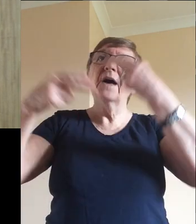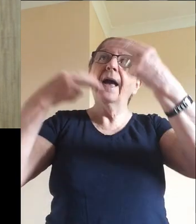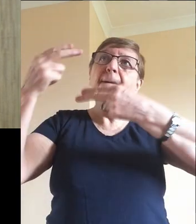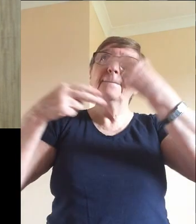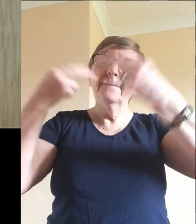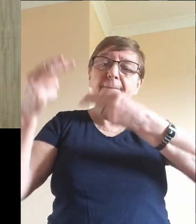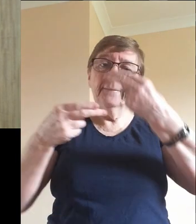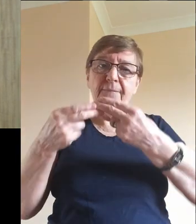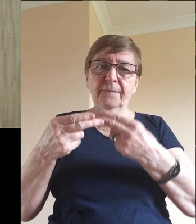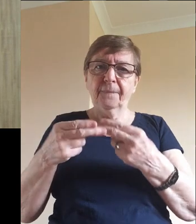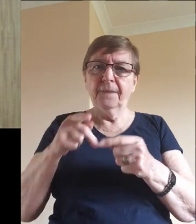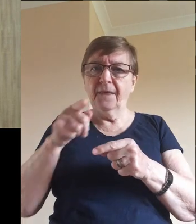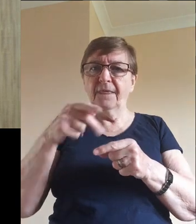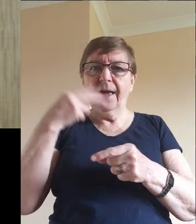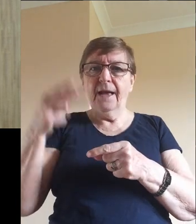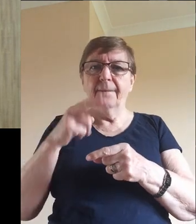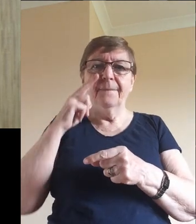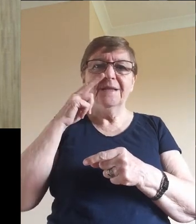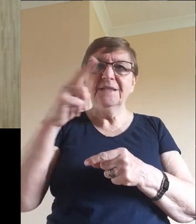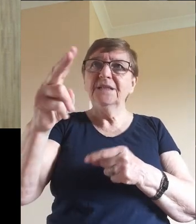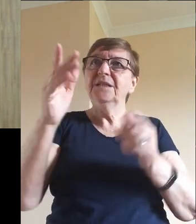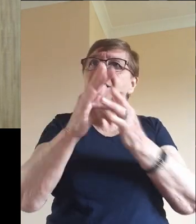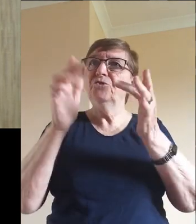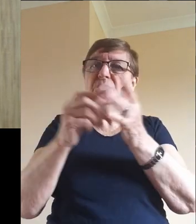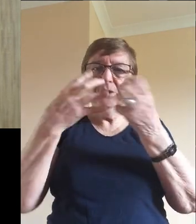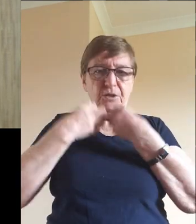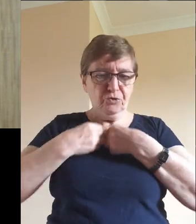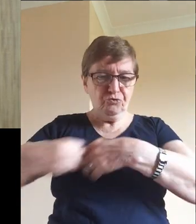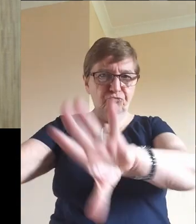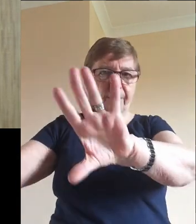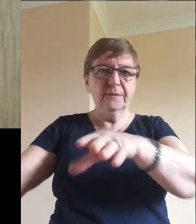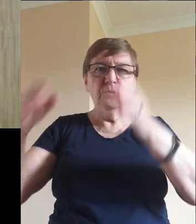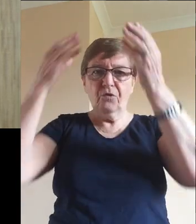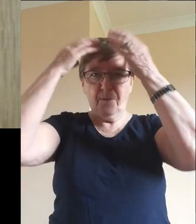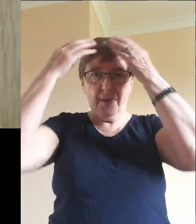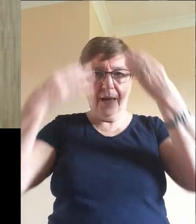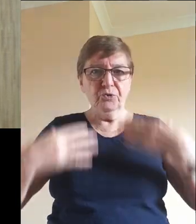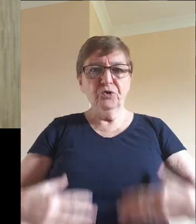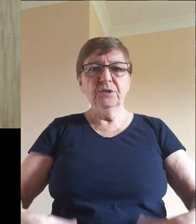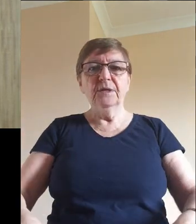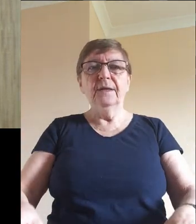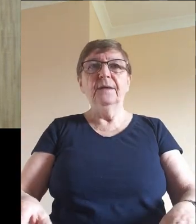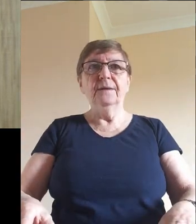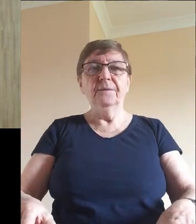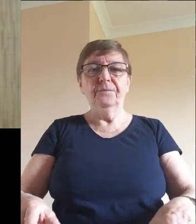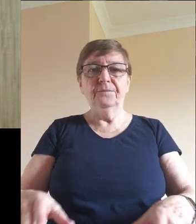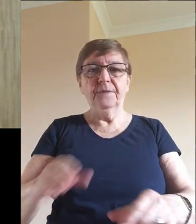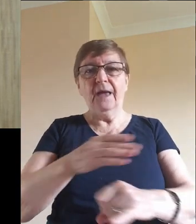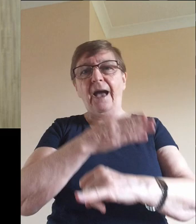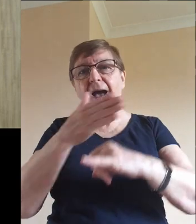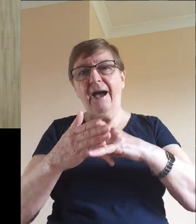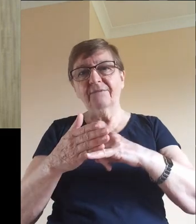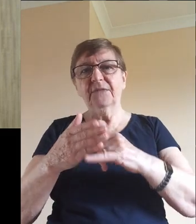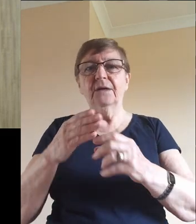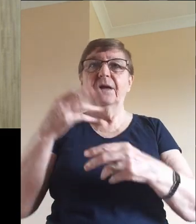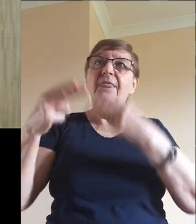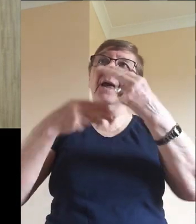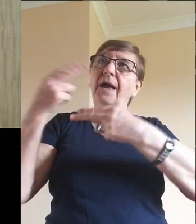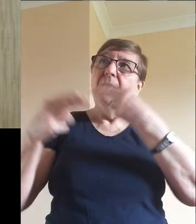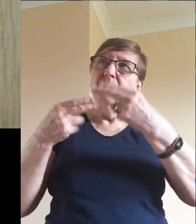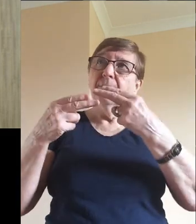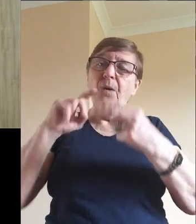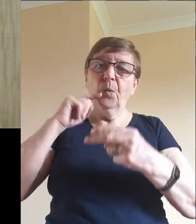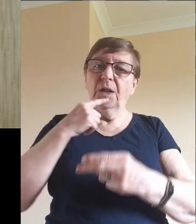going to sing that hymn now, See Jesus Stripped of Majesty. And after the singing of that hymn, we'll confess our faith in the words of